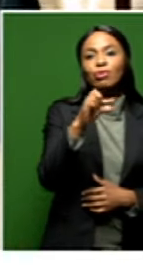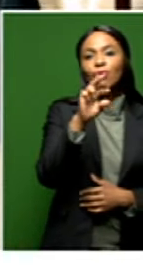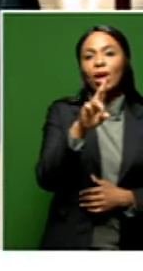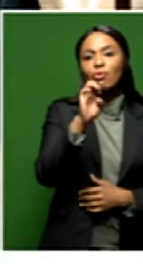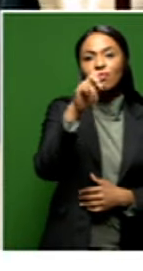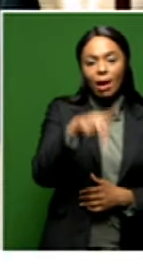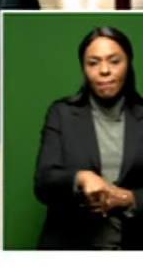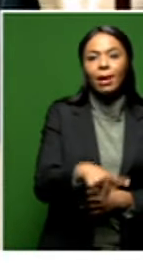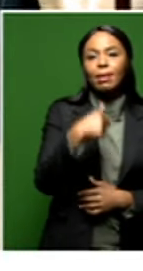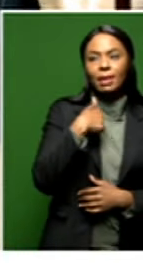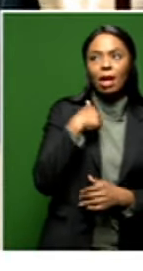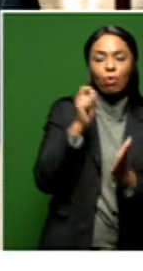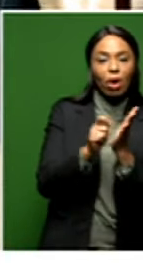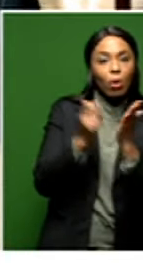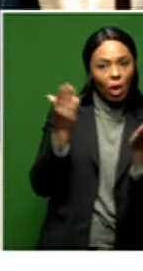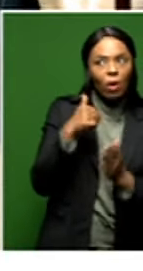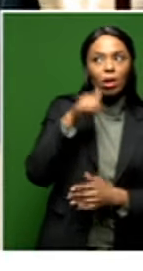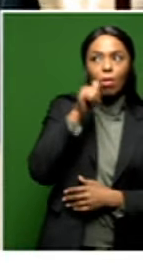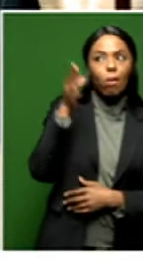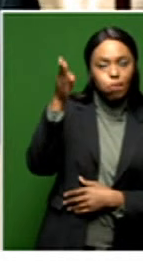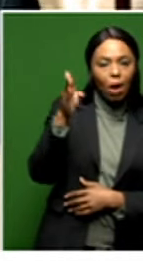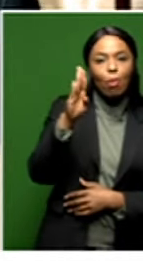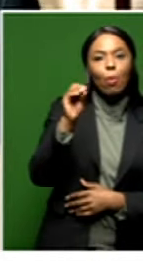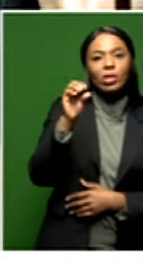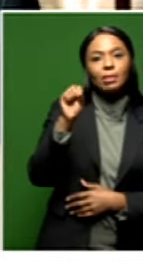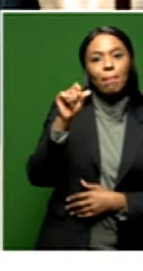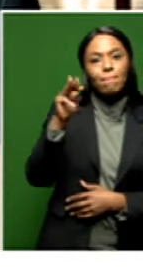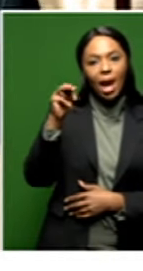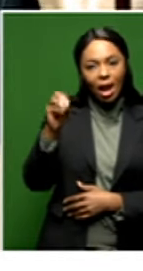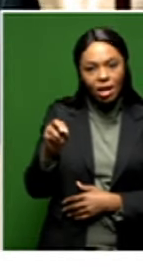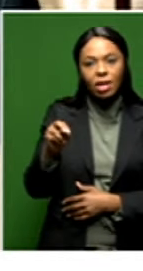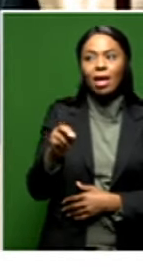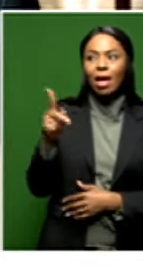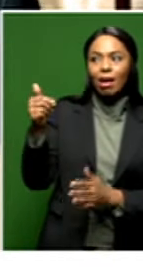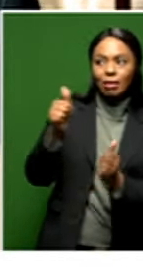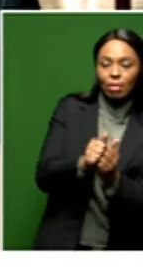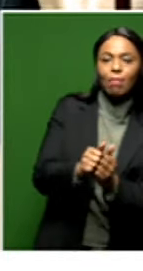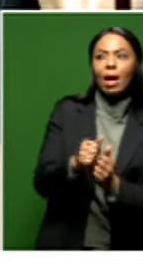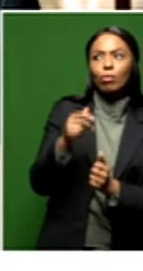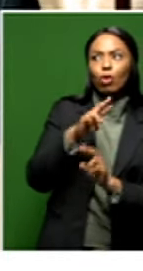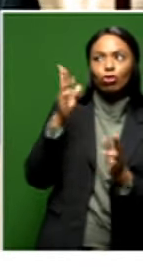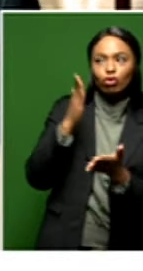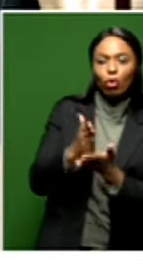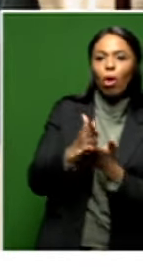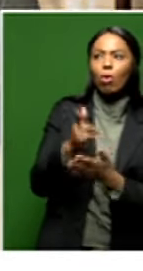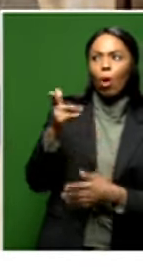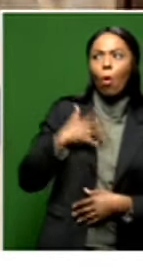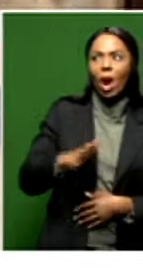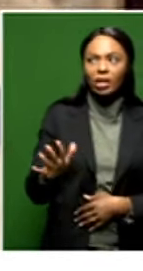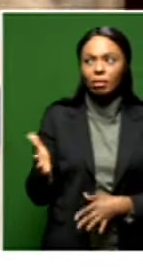in Brisbane, and then had Joshua Nadi Reën in mind to sing it with me, but wasn't sure if he'd be keen. So